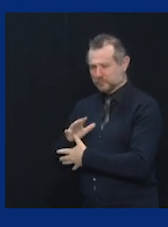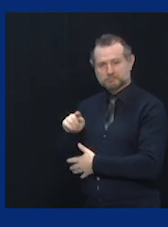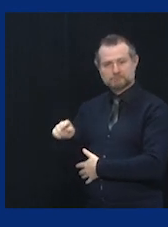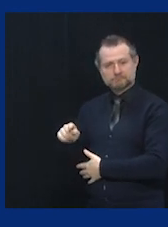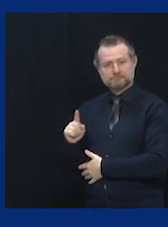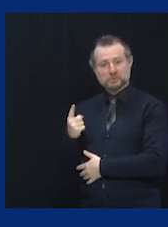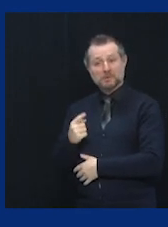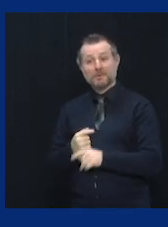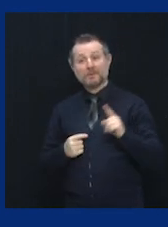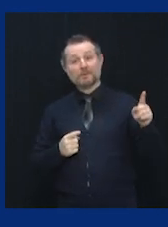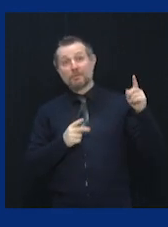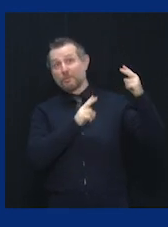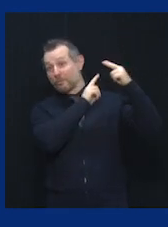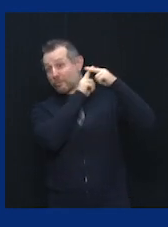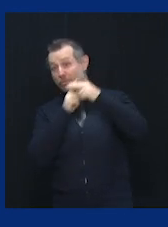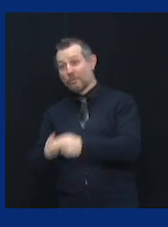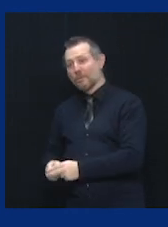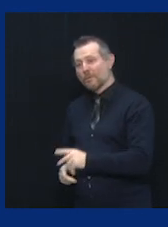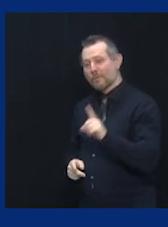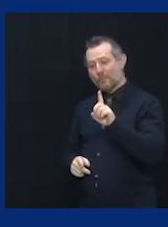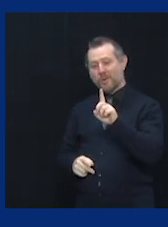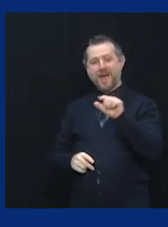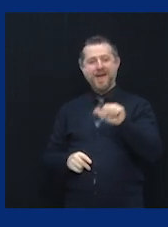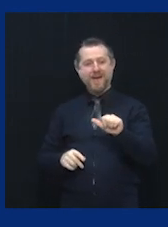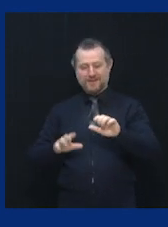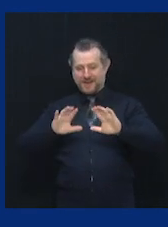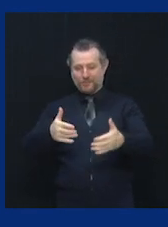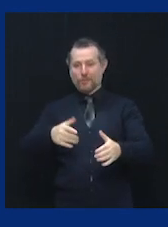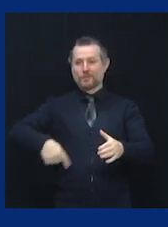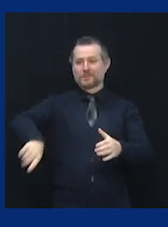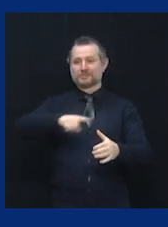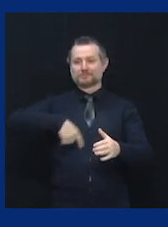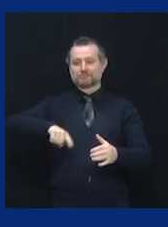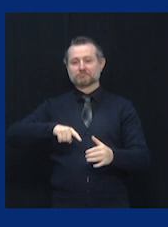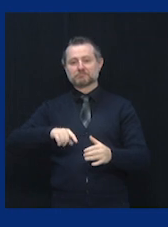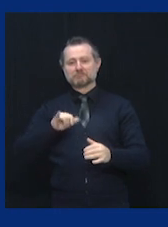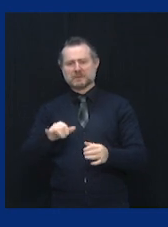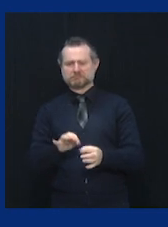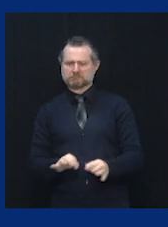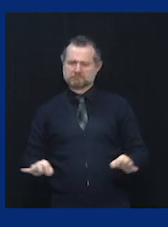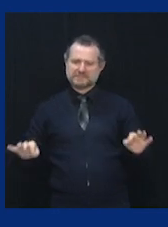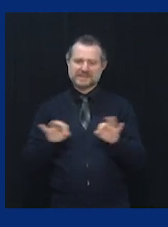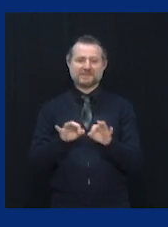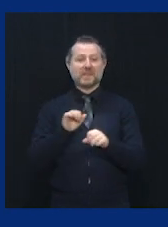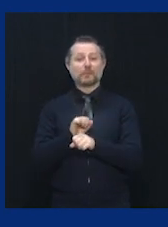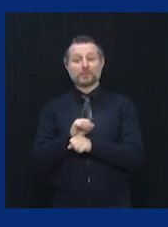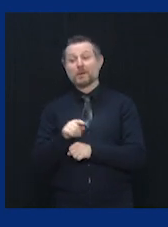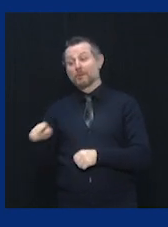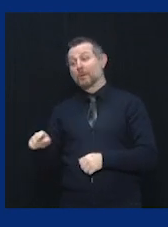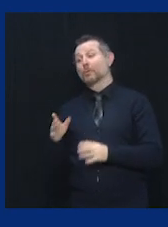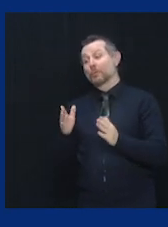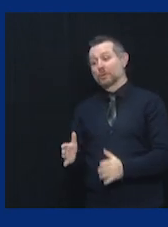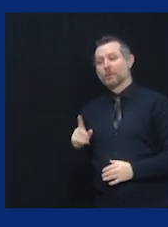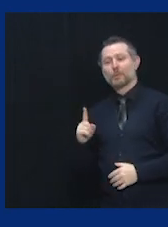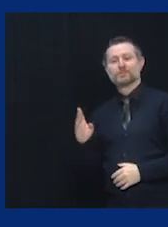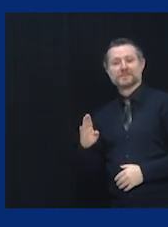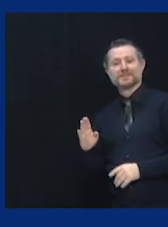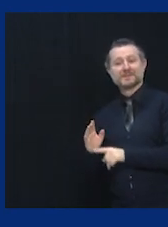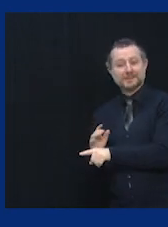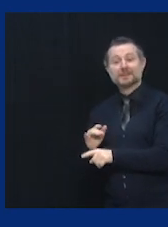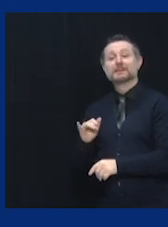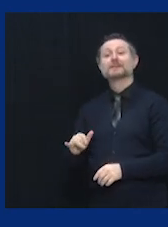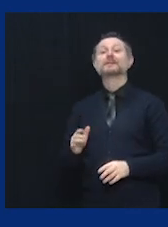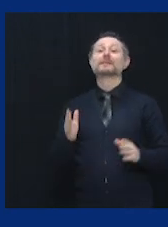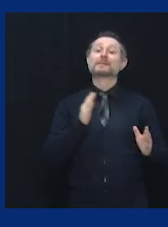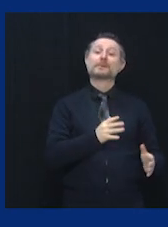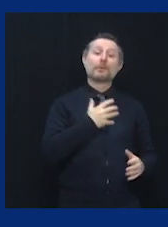1A. Then it was supposed to be essential workers, then older Americans, older New Yorkers. But 1A, the top